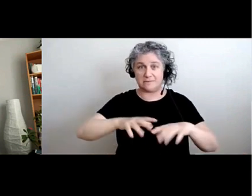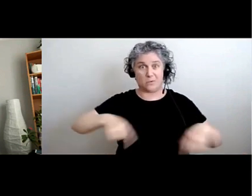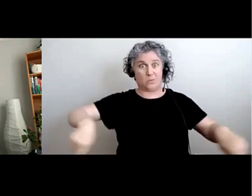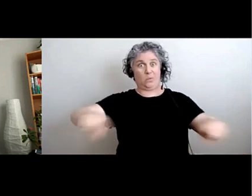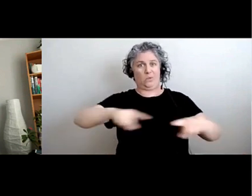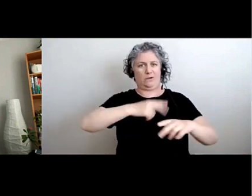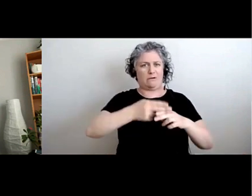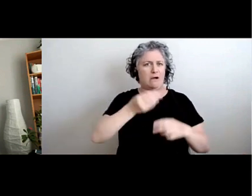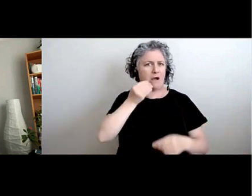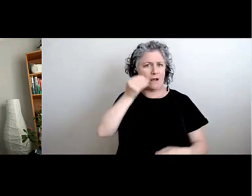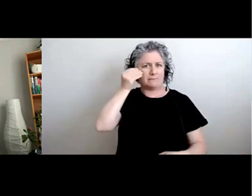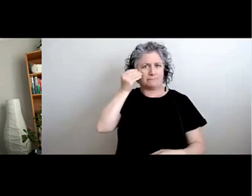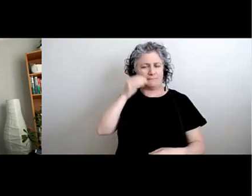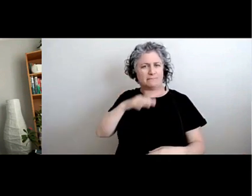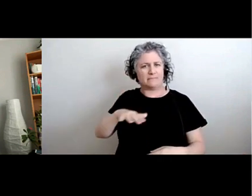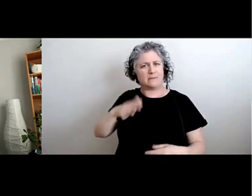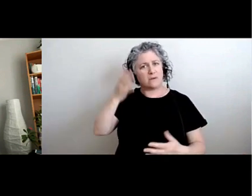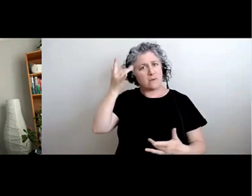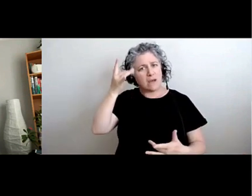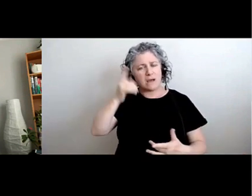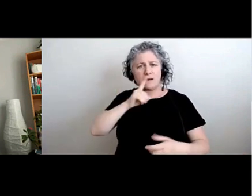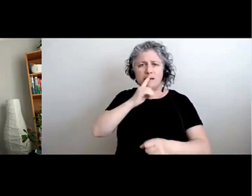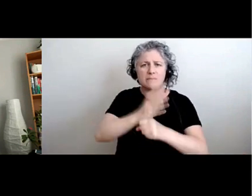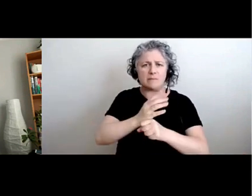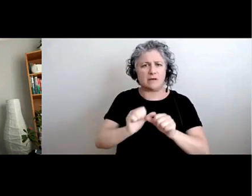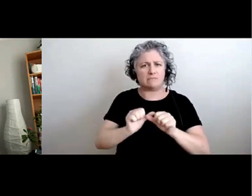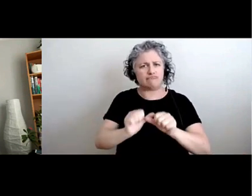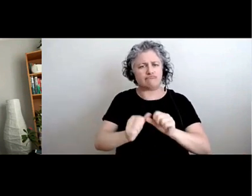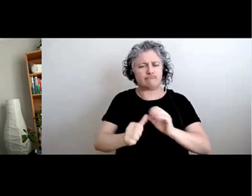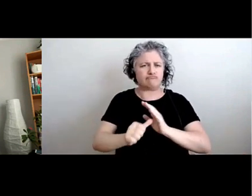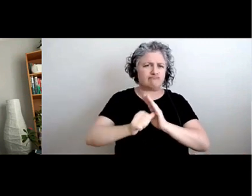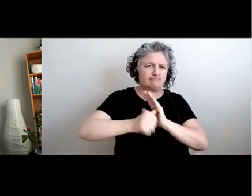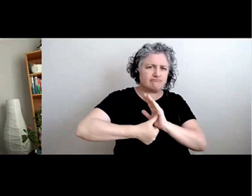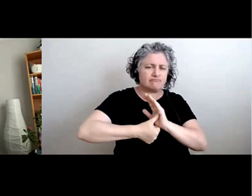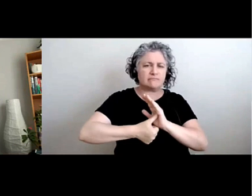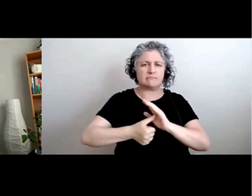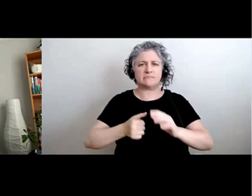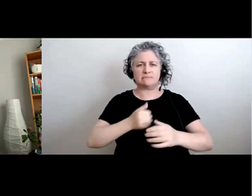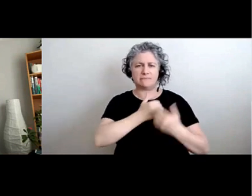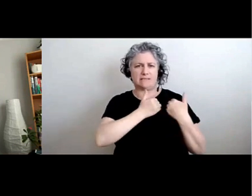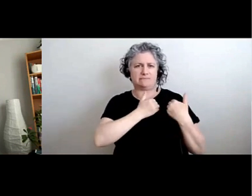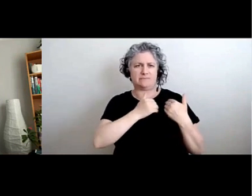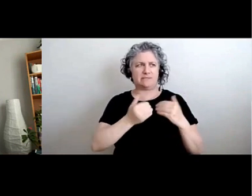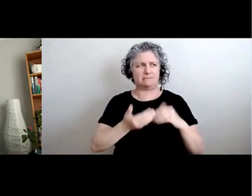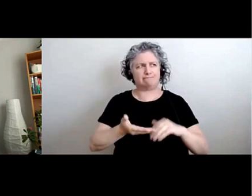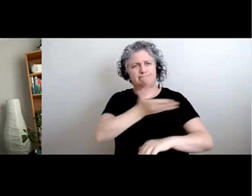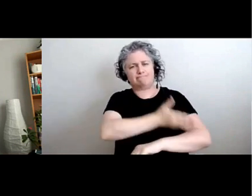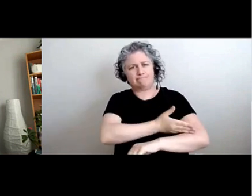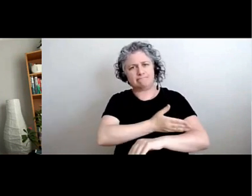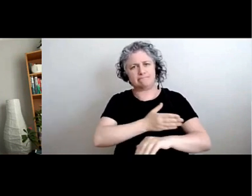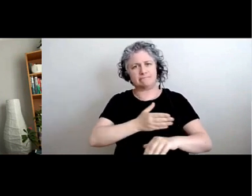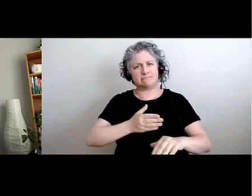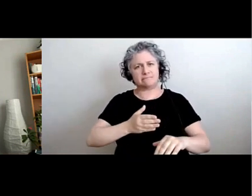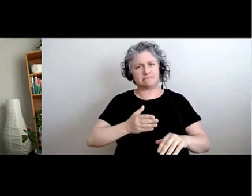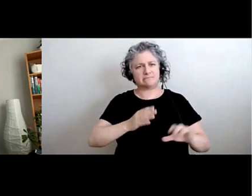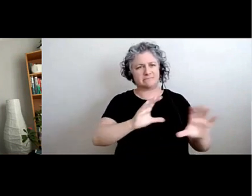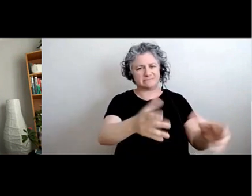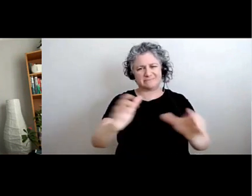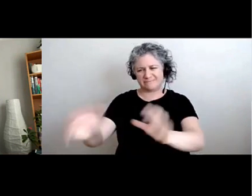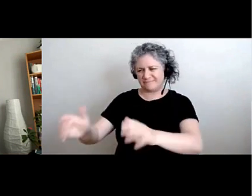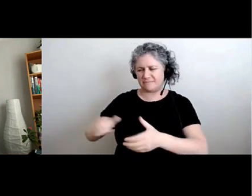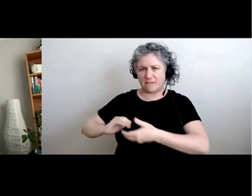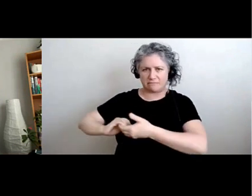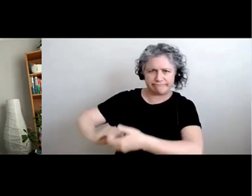to reaffirm our commitment and responsibility in improving relationships between nations and to improve our own understanding of local